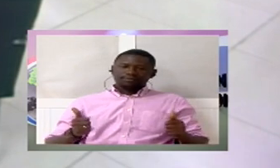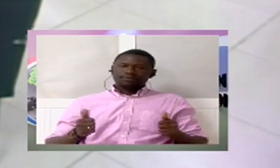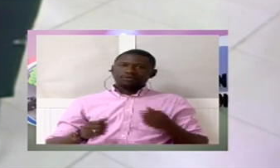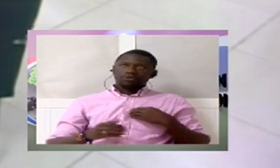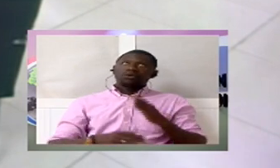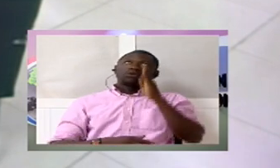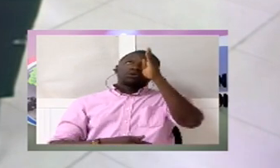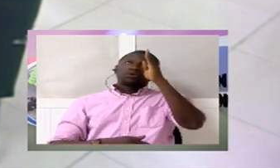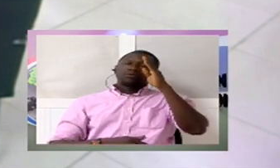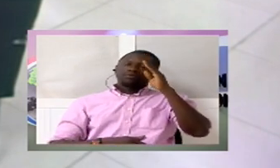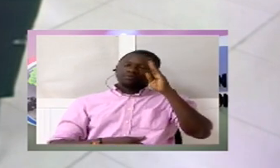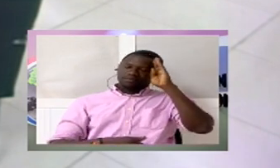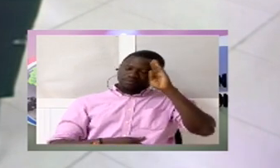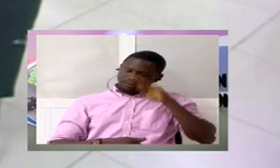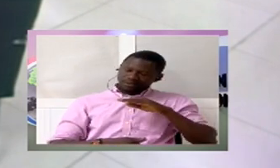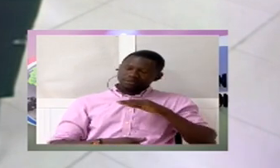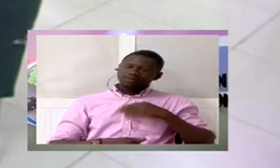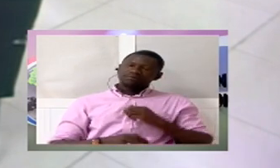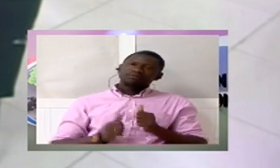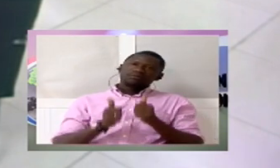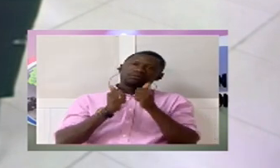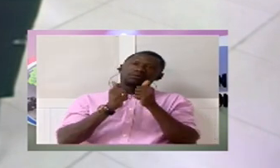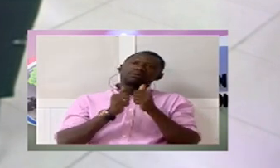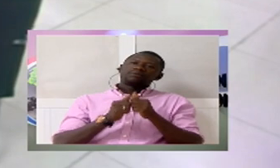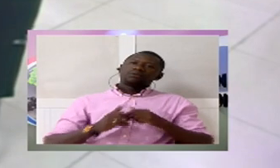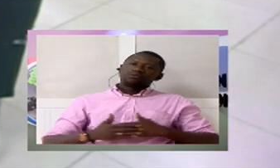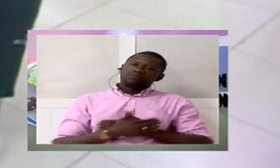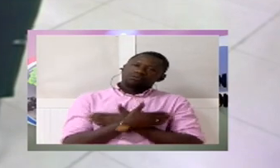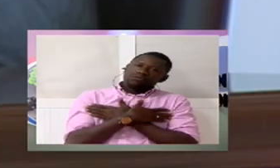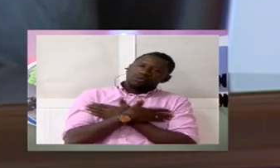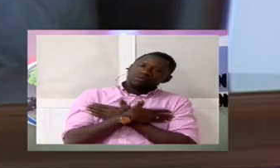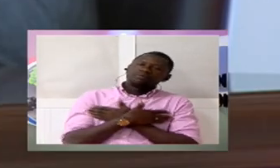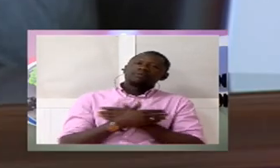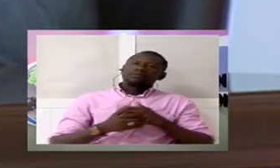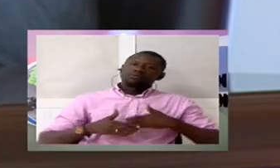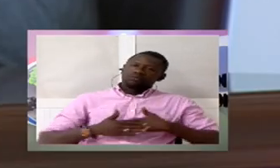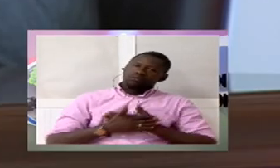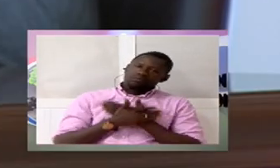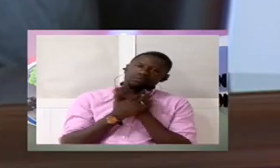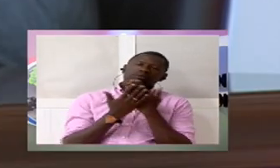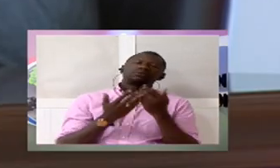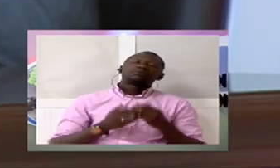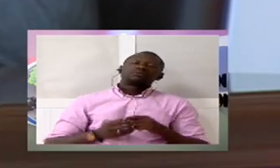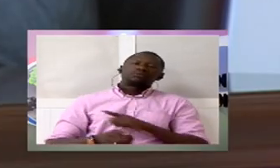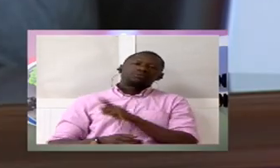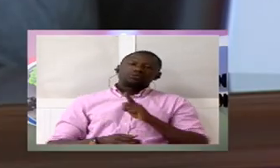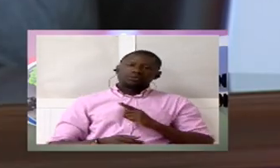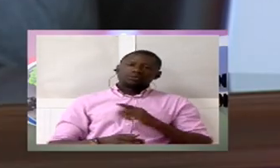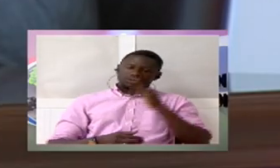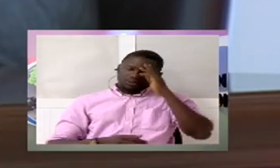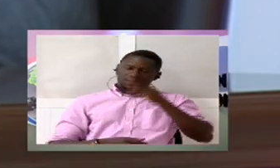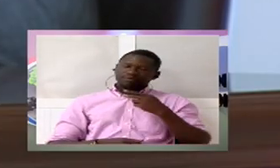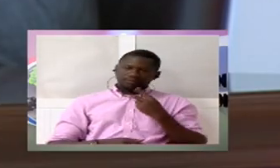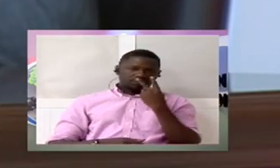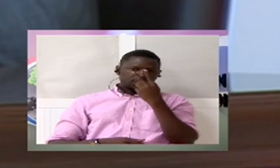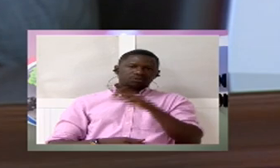Lord God of mercy, of grace, of love and of compassion, we thank you for seeing us throughout